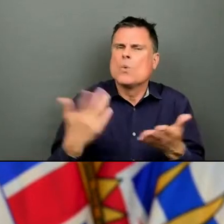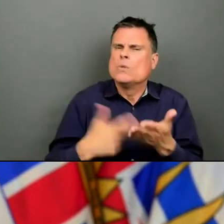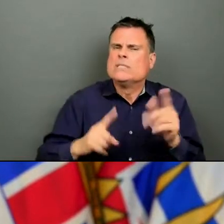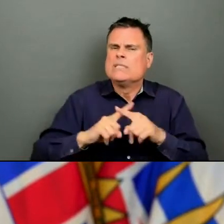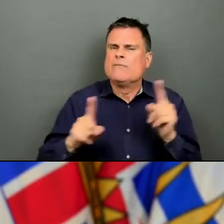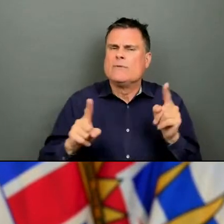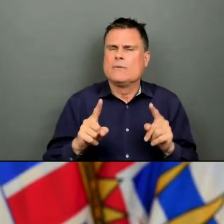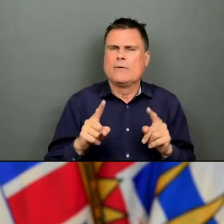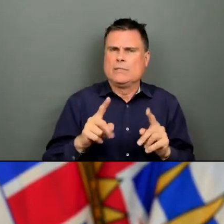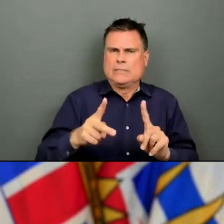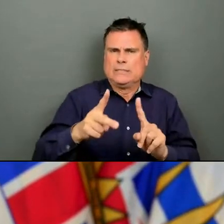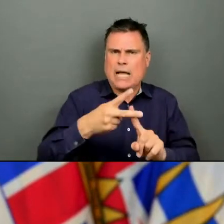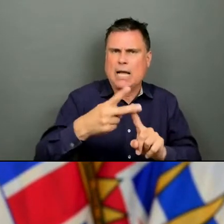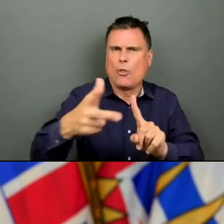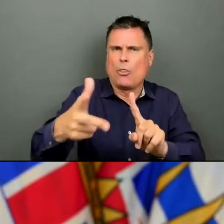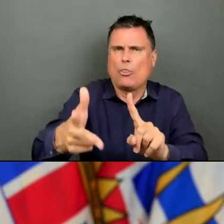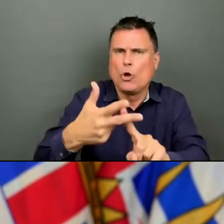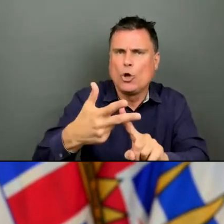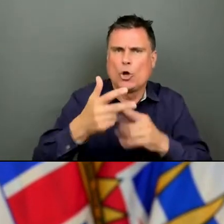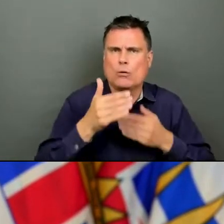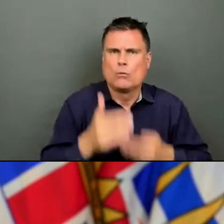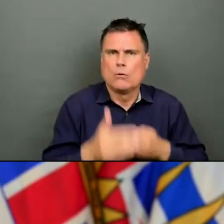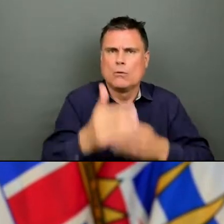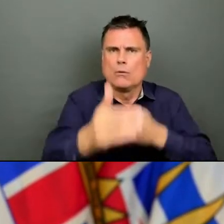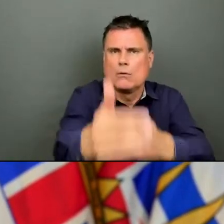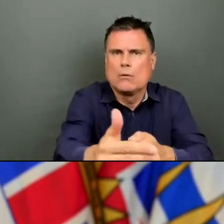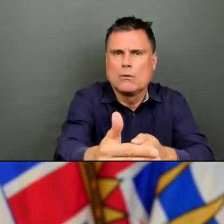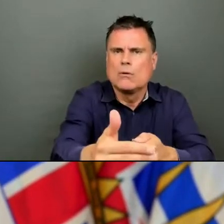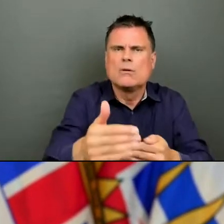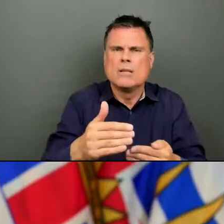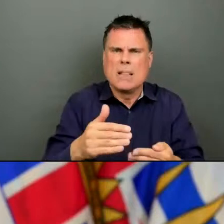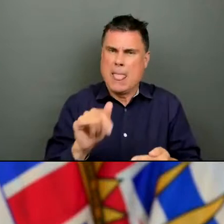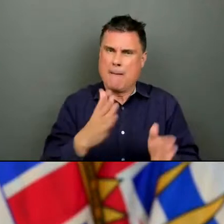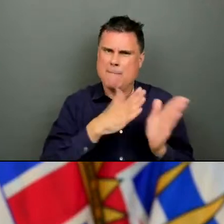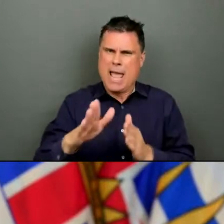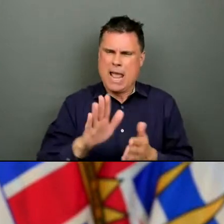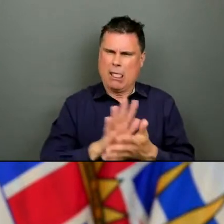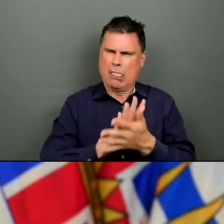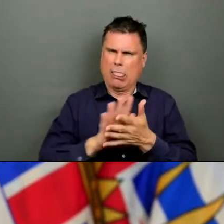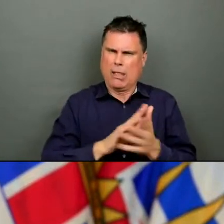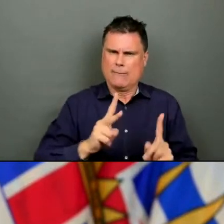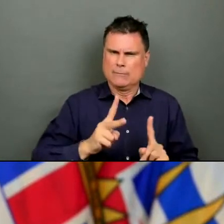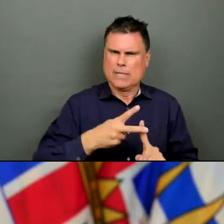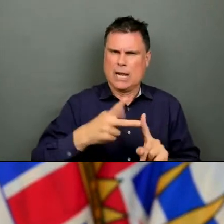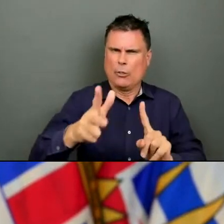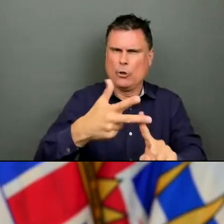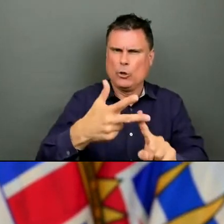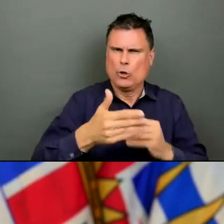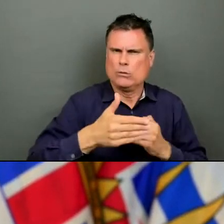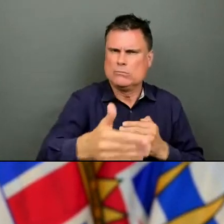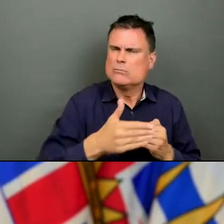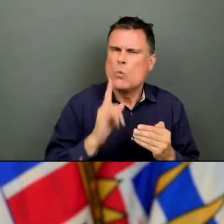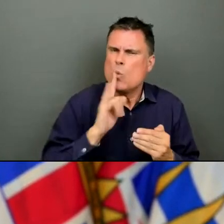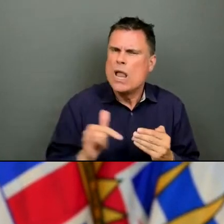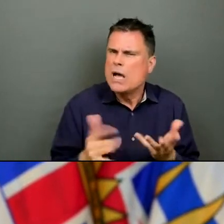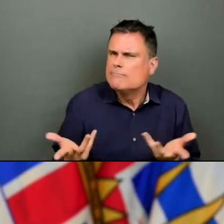3? The plan is vague in some regards. What are we looking at in terms of where we're going to get with